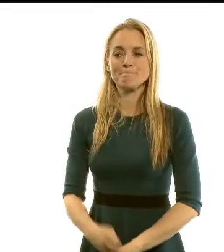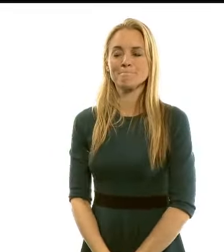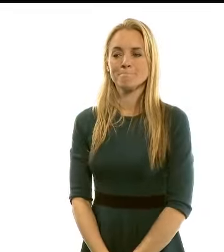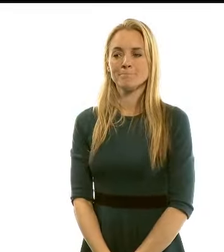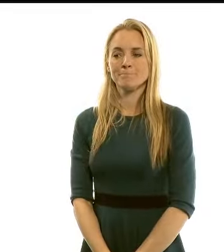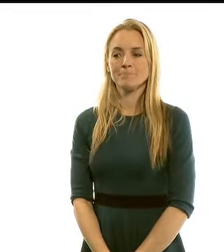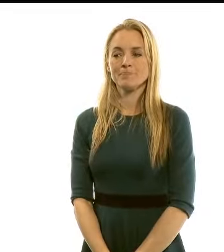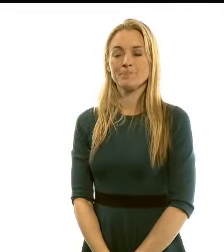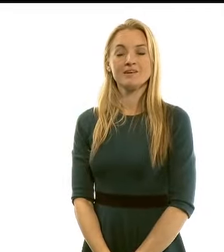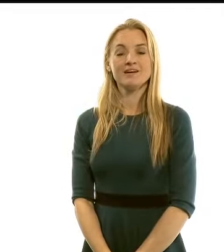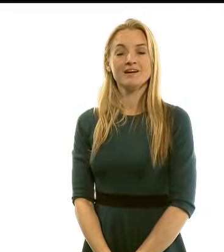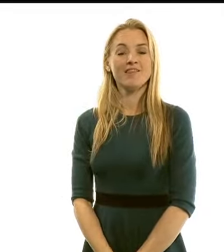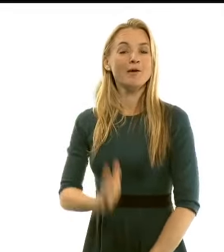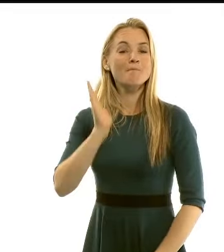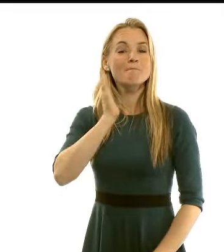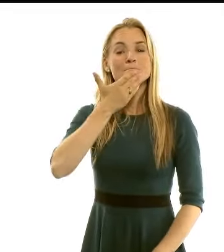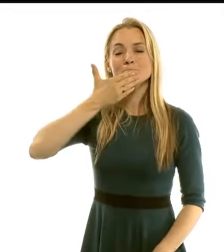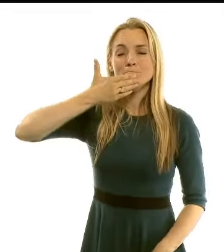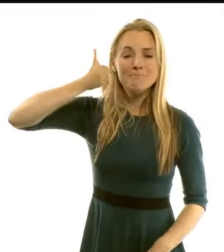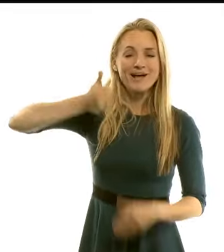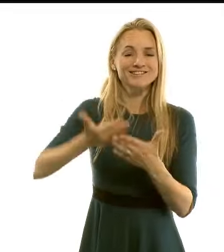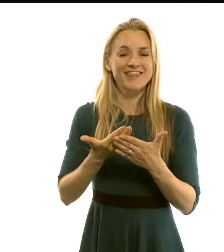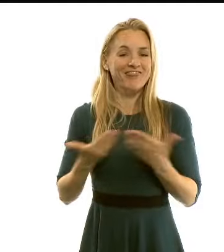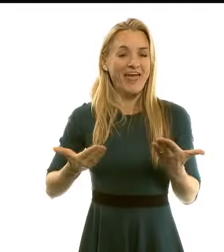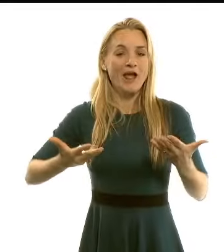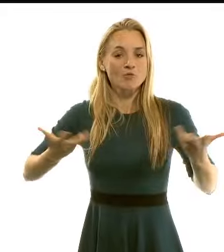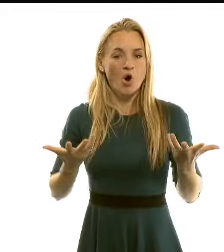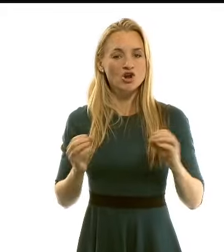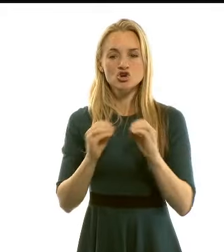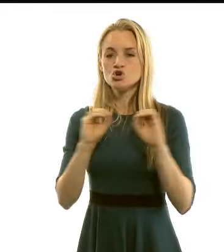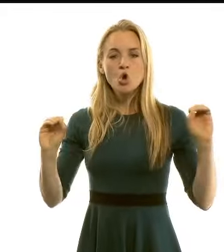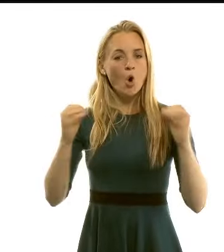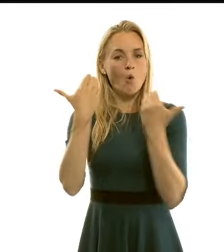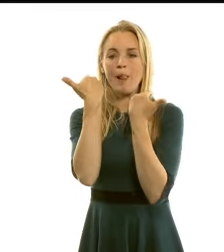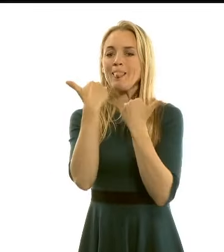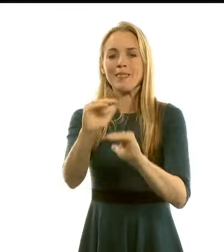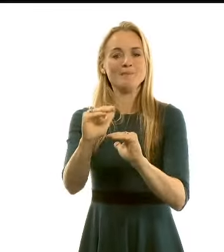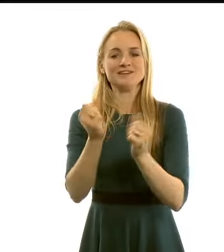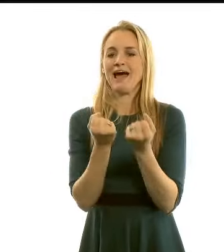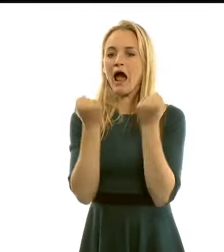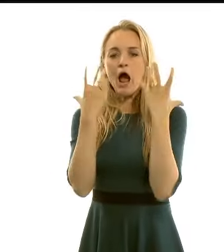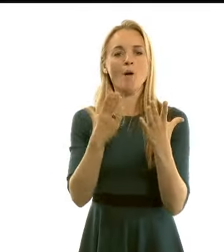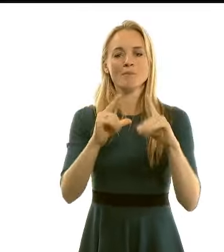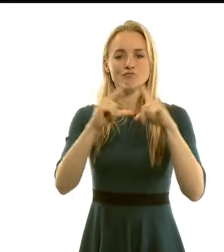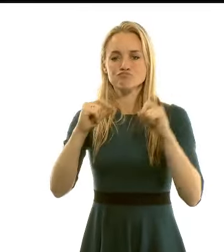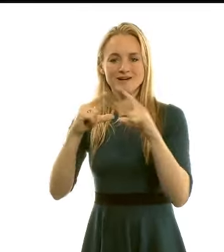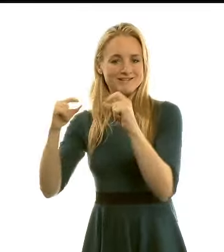And the best part is, there's no limit to how many bricks we can take and build with.